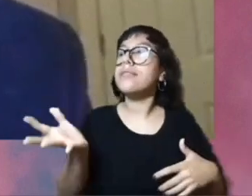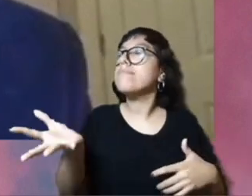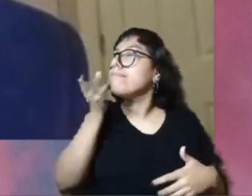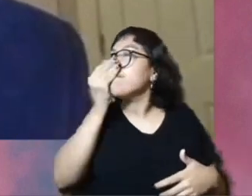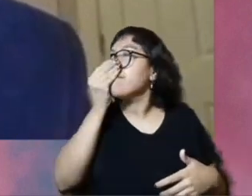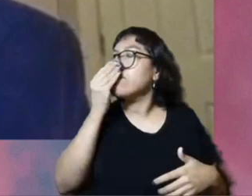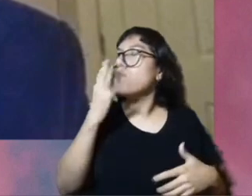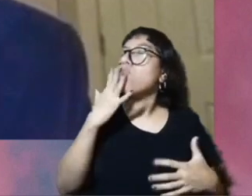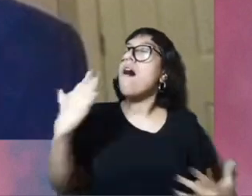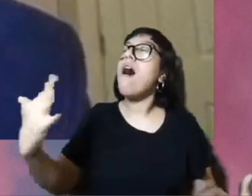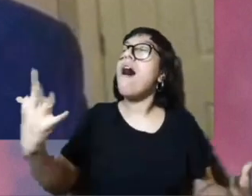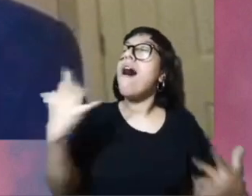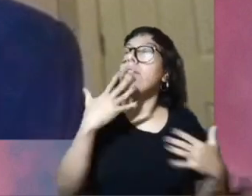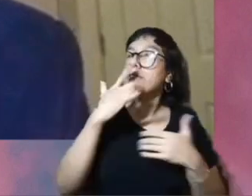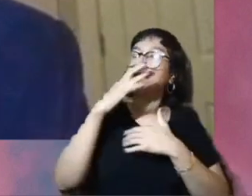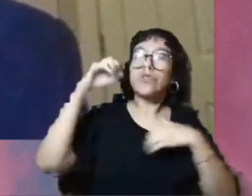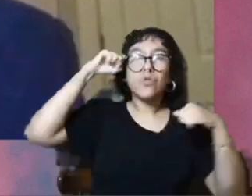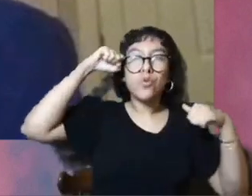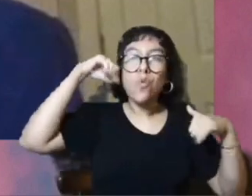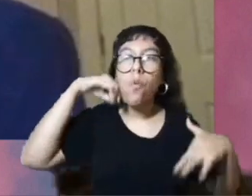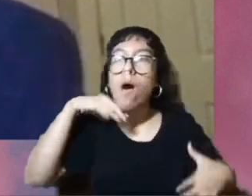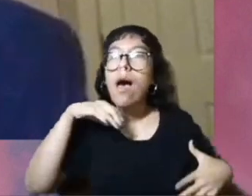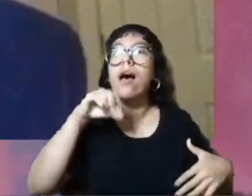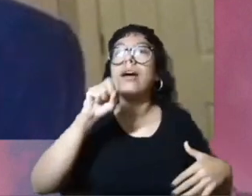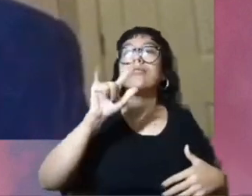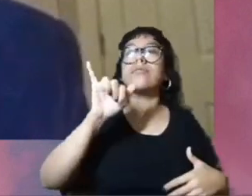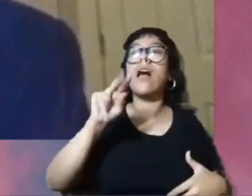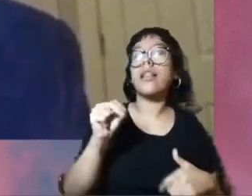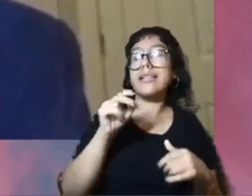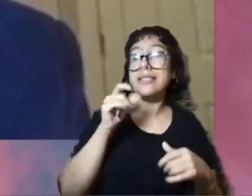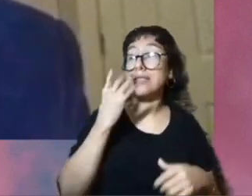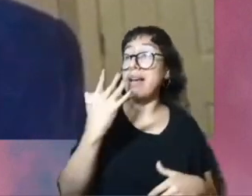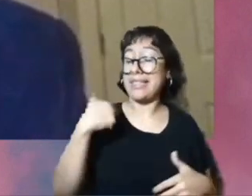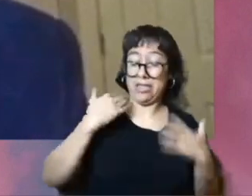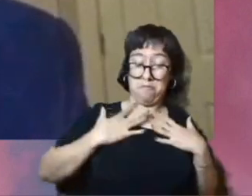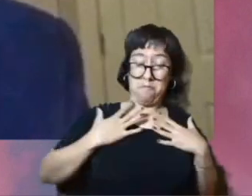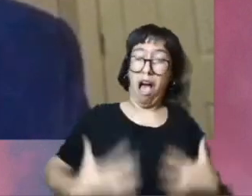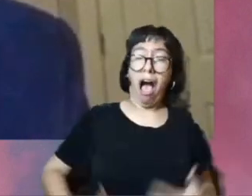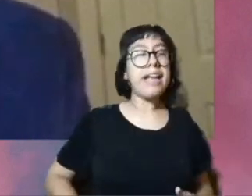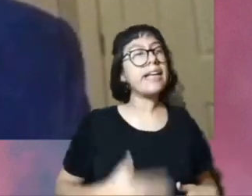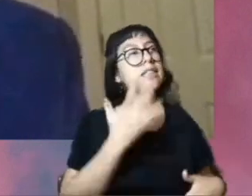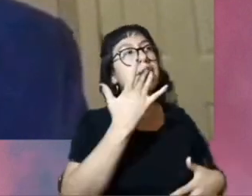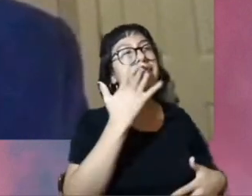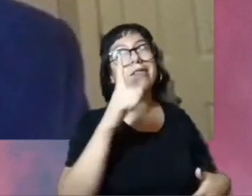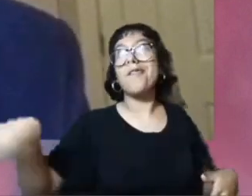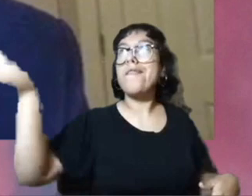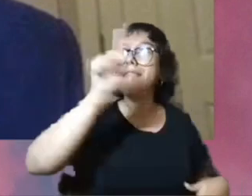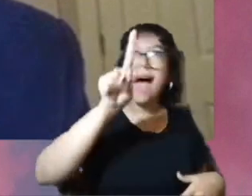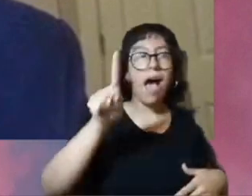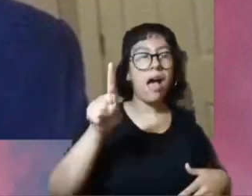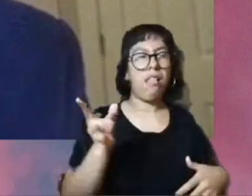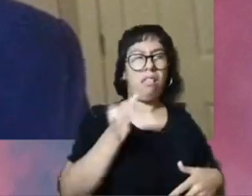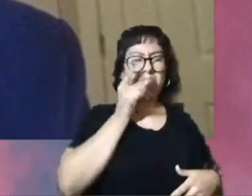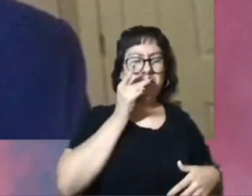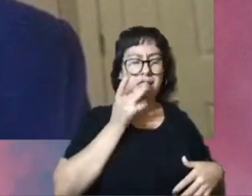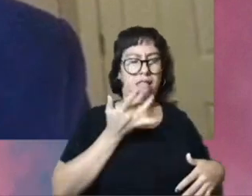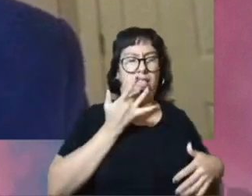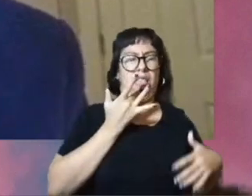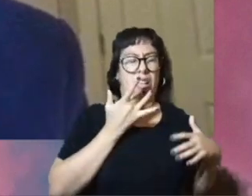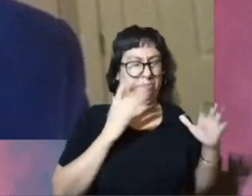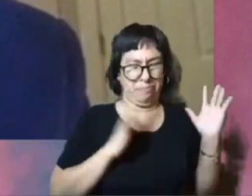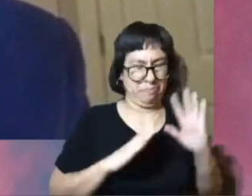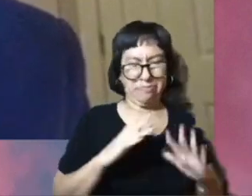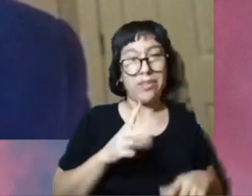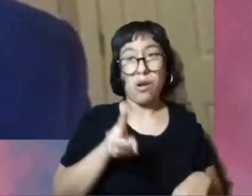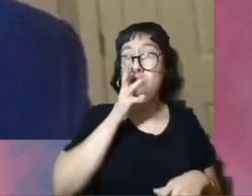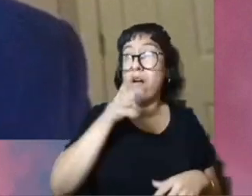your sweat reeking of solin and spice. But this body will always be too spicy, will always leave an aftertaste no amount of water